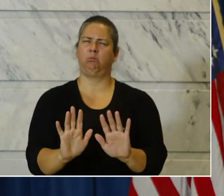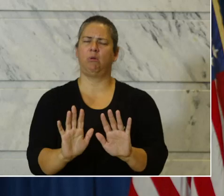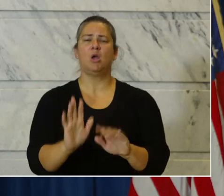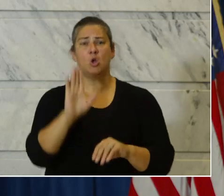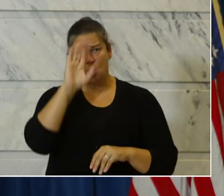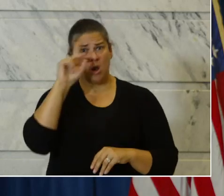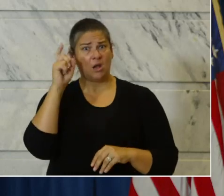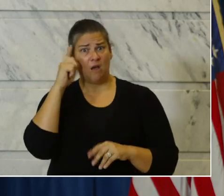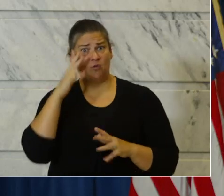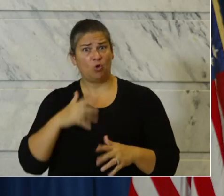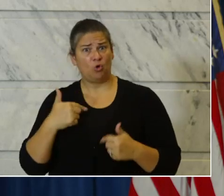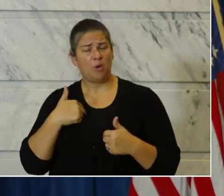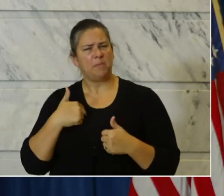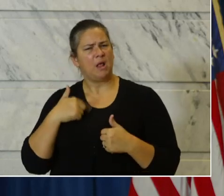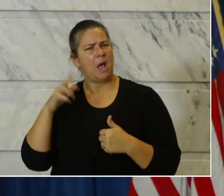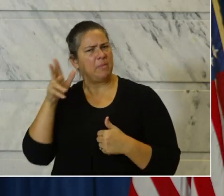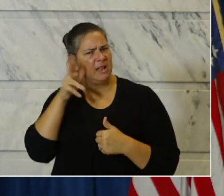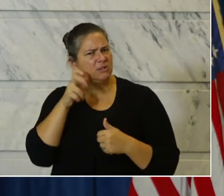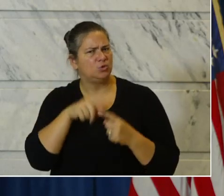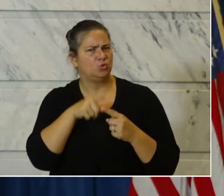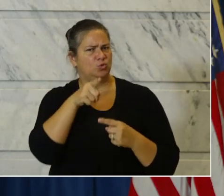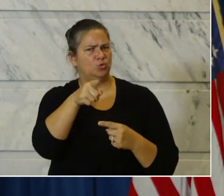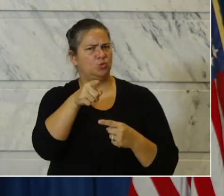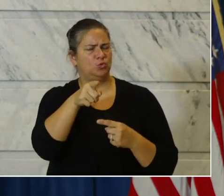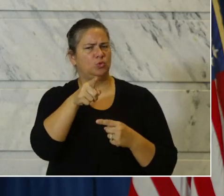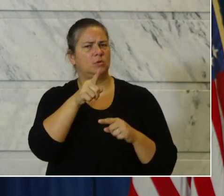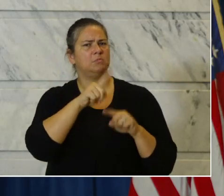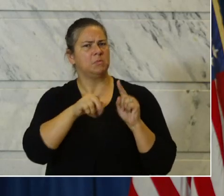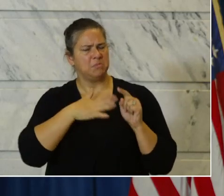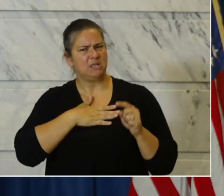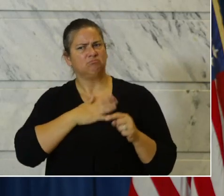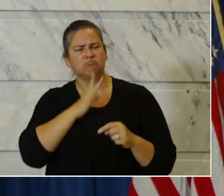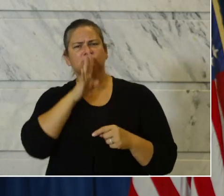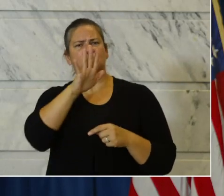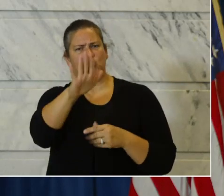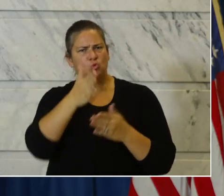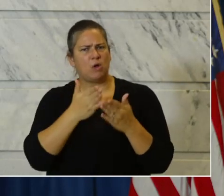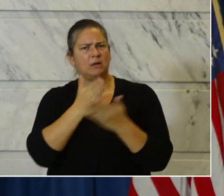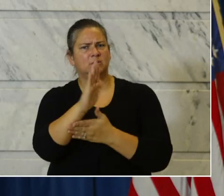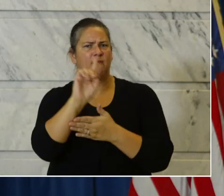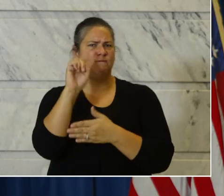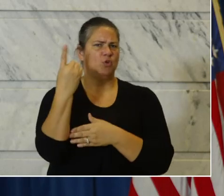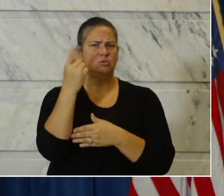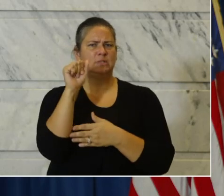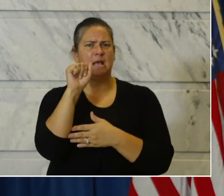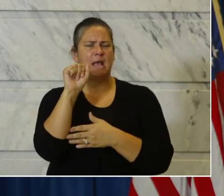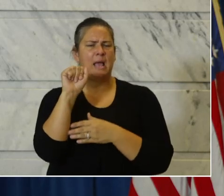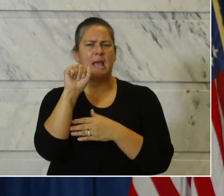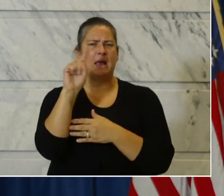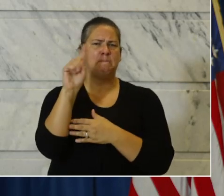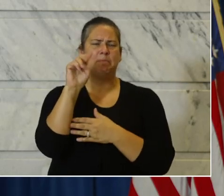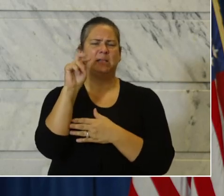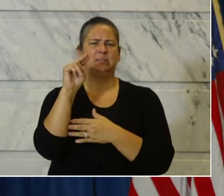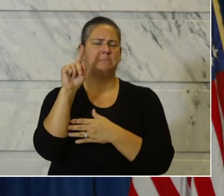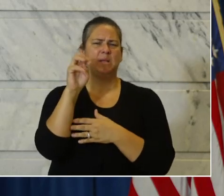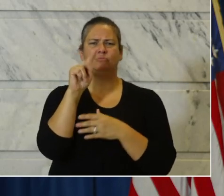please, stay safe out there. We want to make sure that